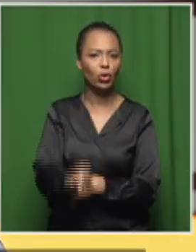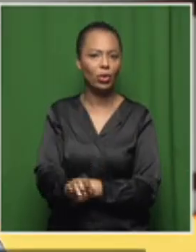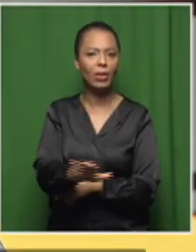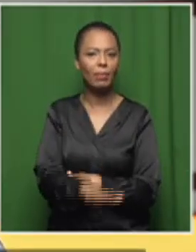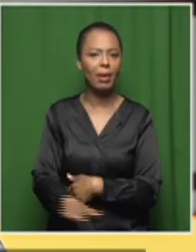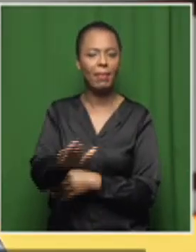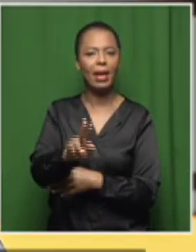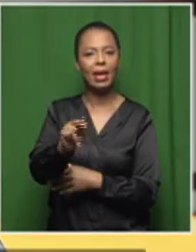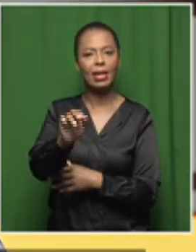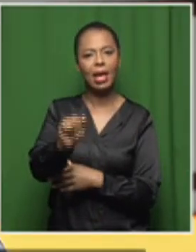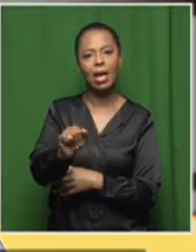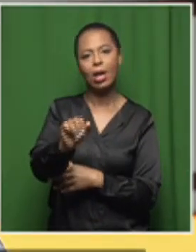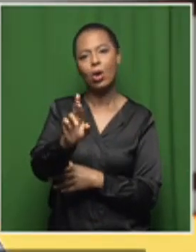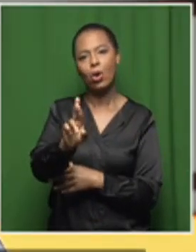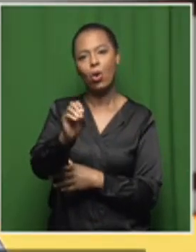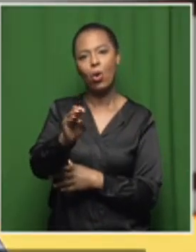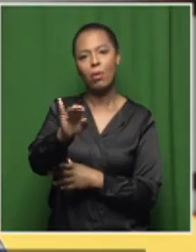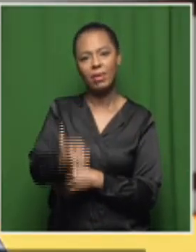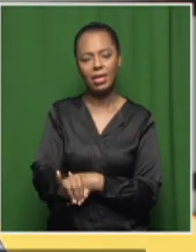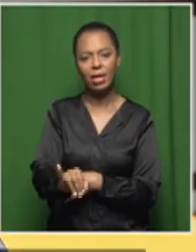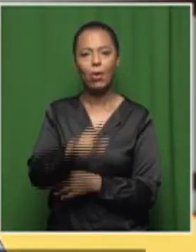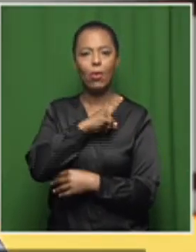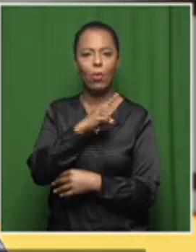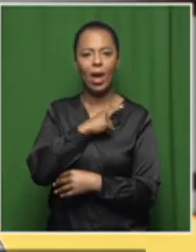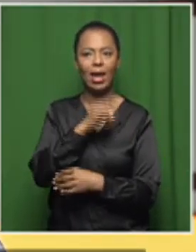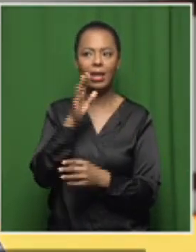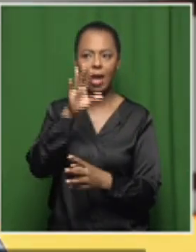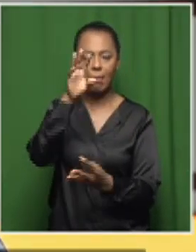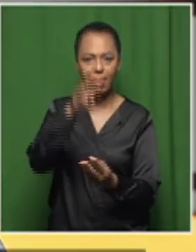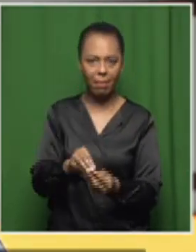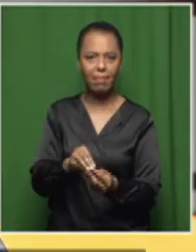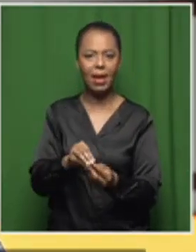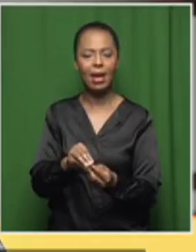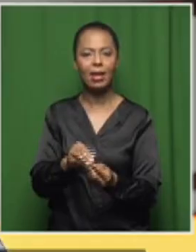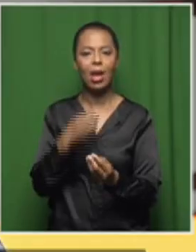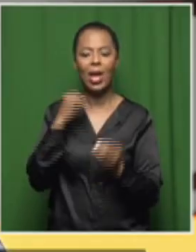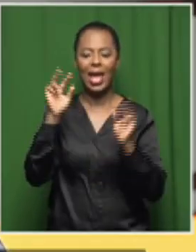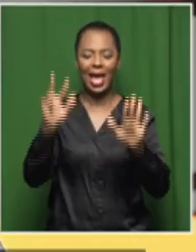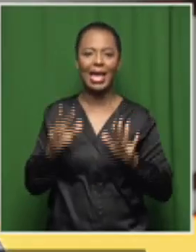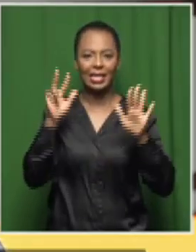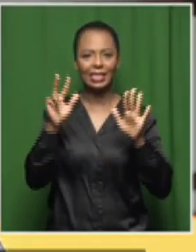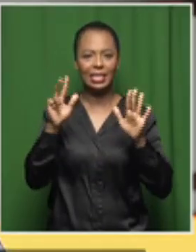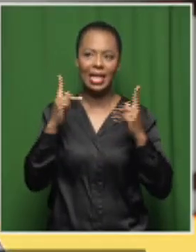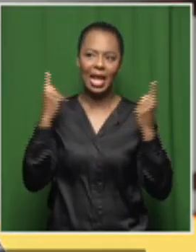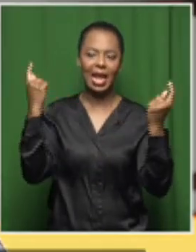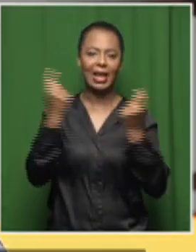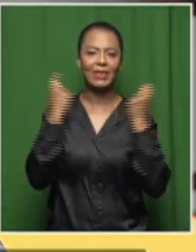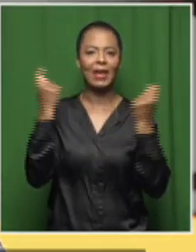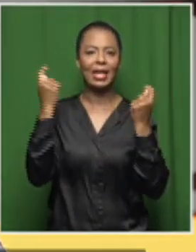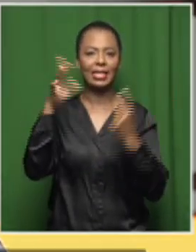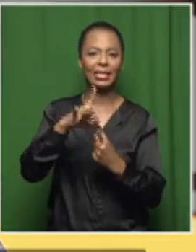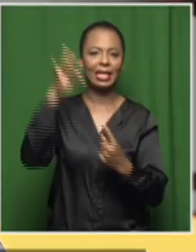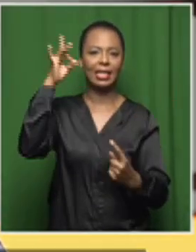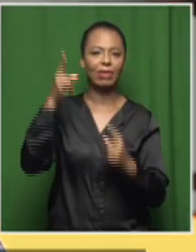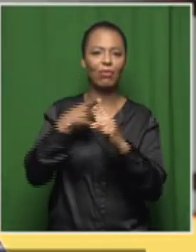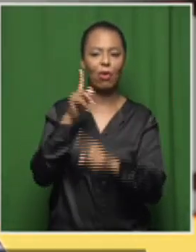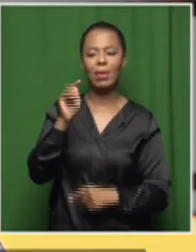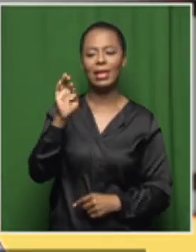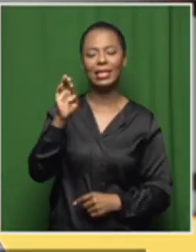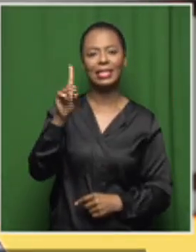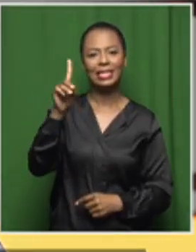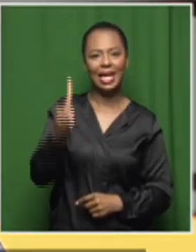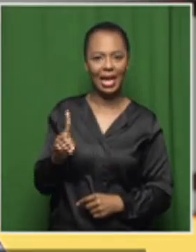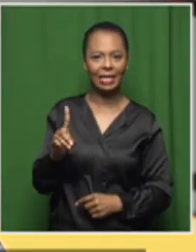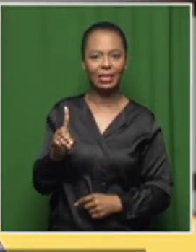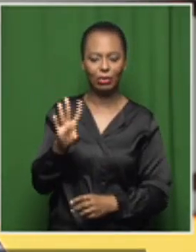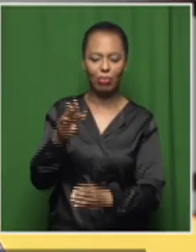TEDx events around the world to anchor that event. So we are one of 18 events selected by TED to be anchor